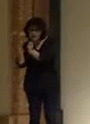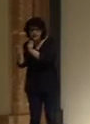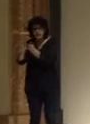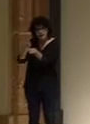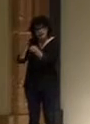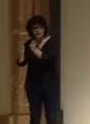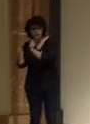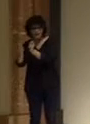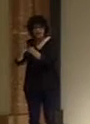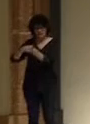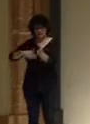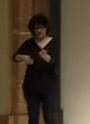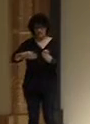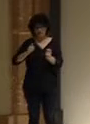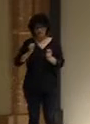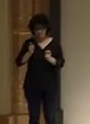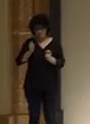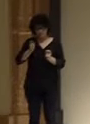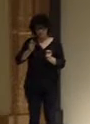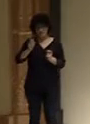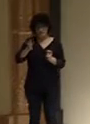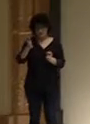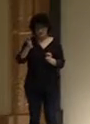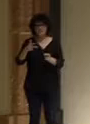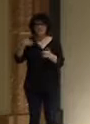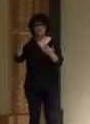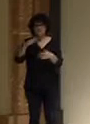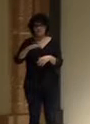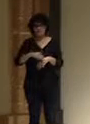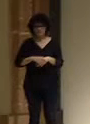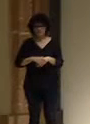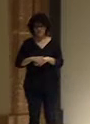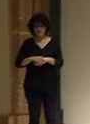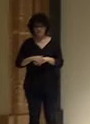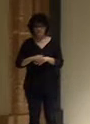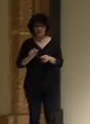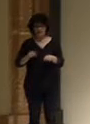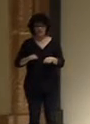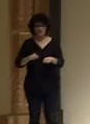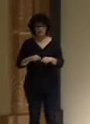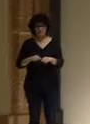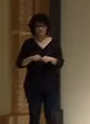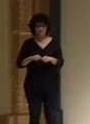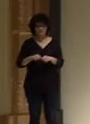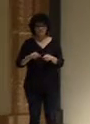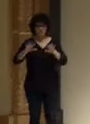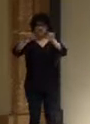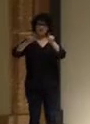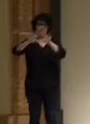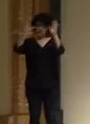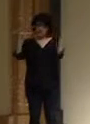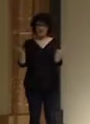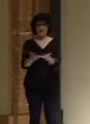afternoon. And it will be brought to vote during the General Assembly. So I would